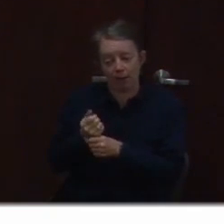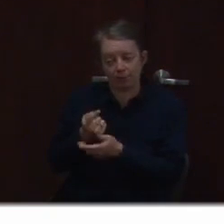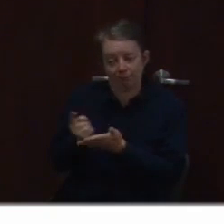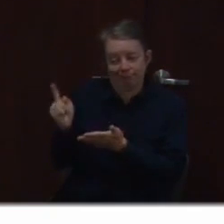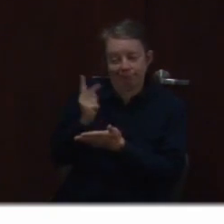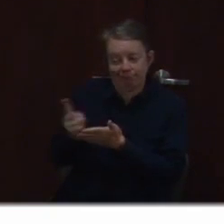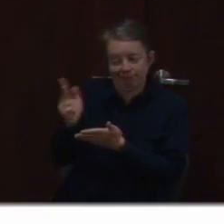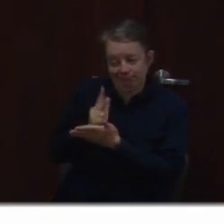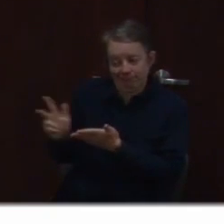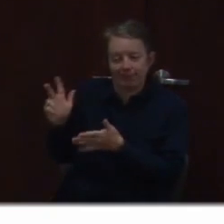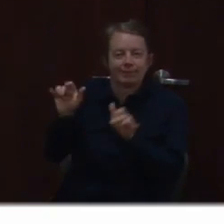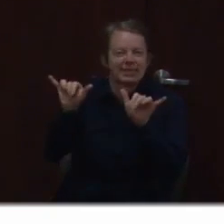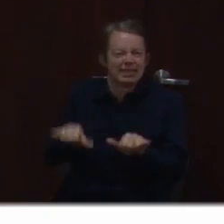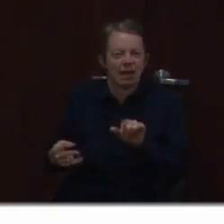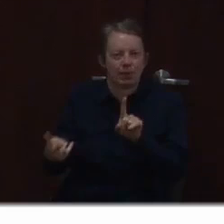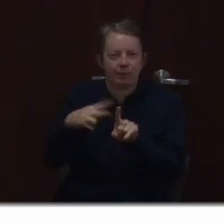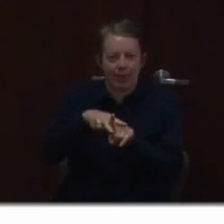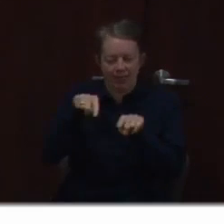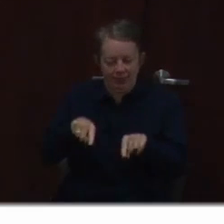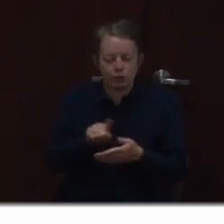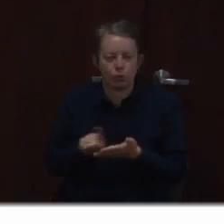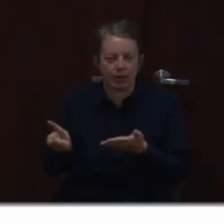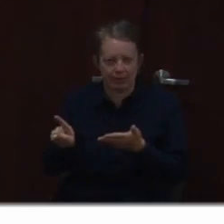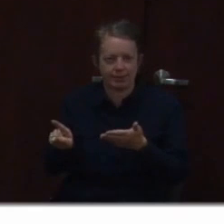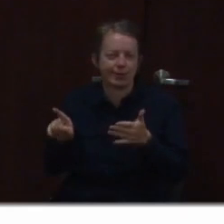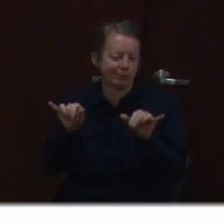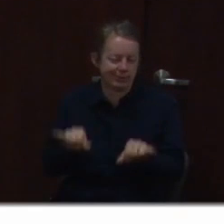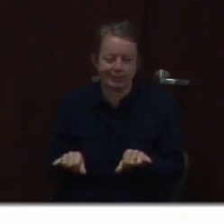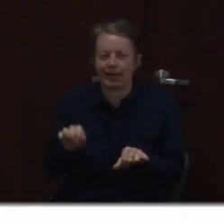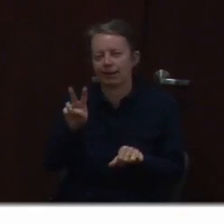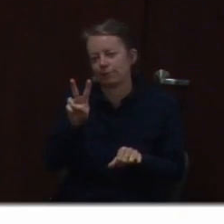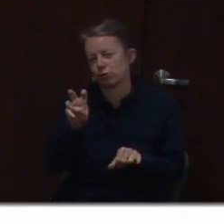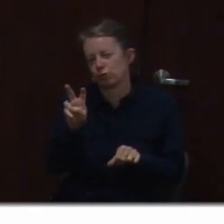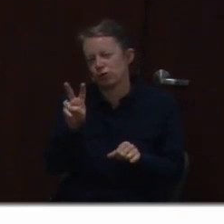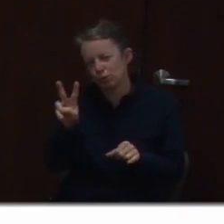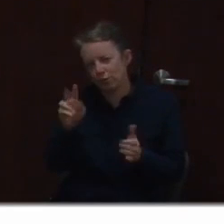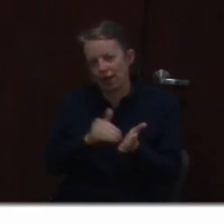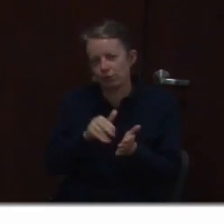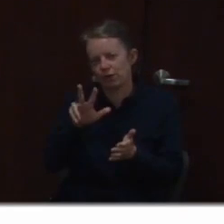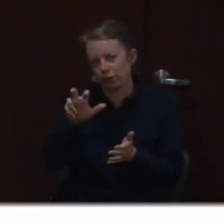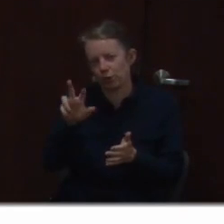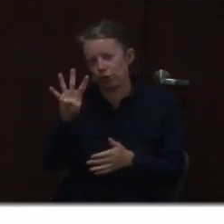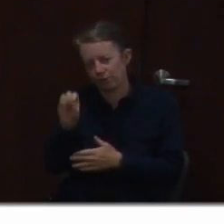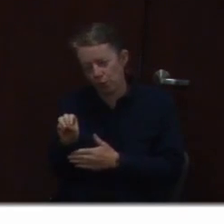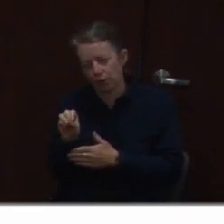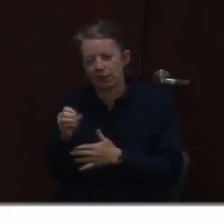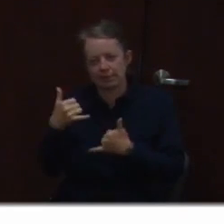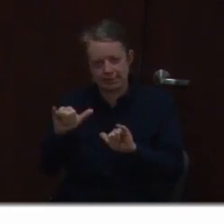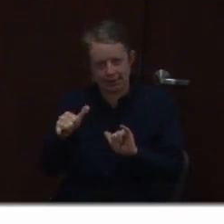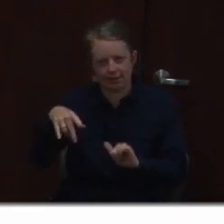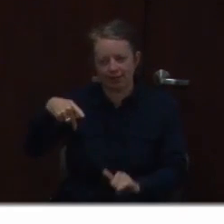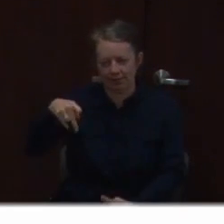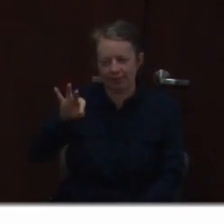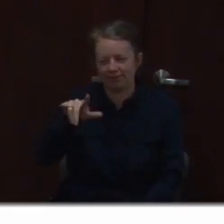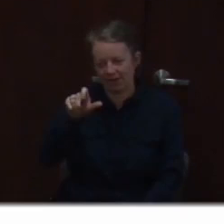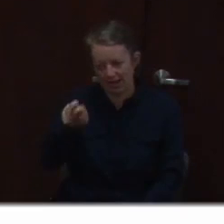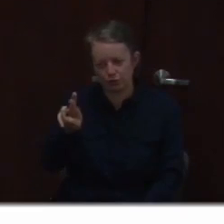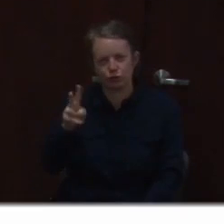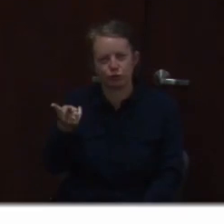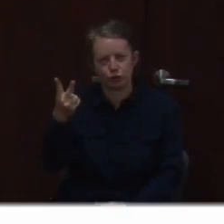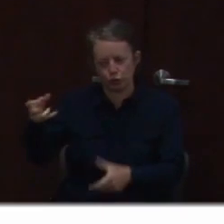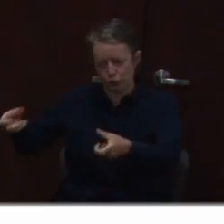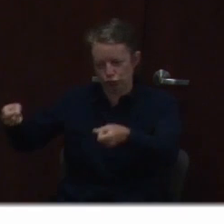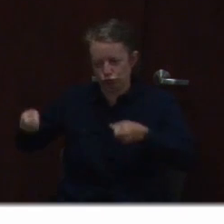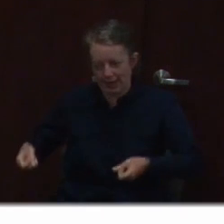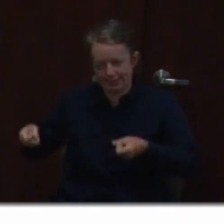week, which is current baseline of 2,340, which is still 2 trays of Pfizer. In addition to the